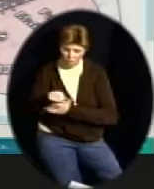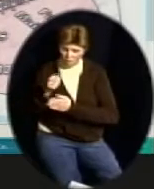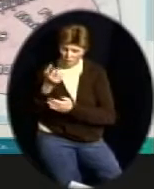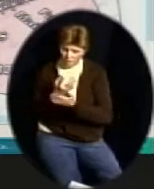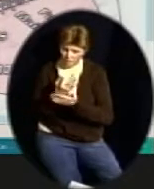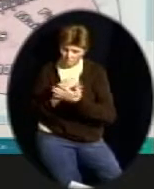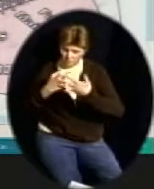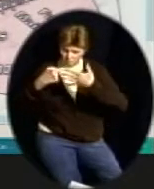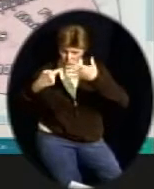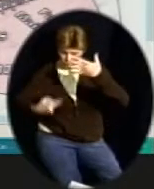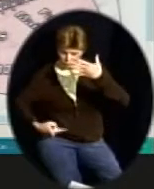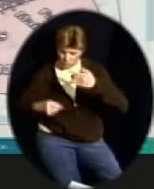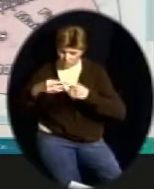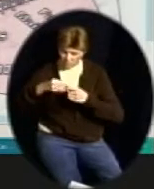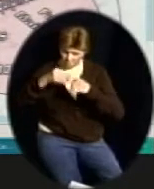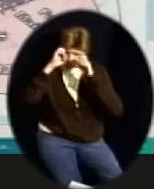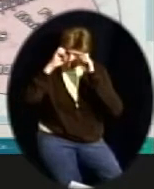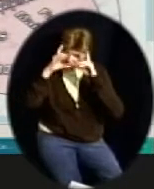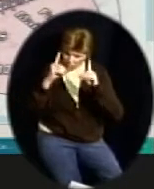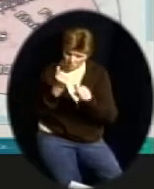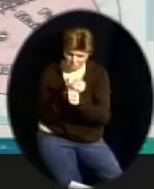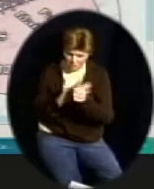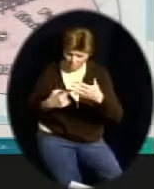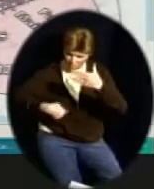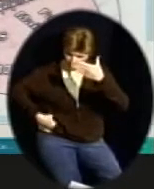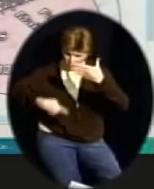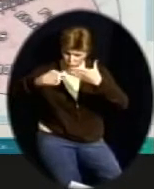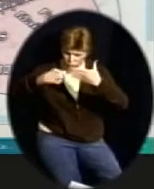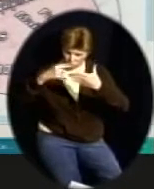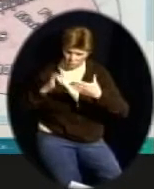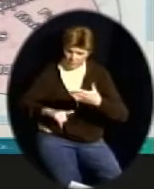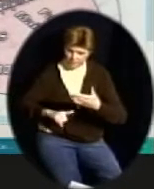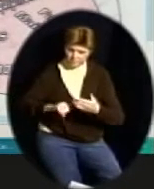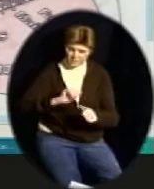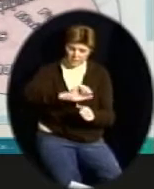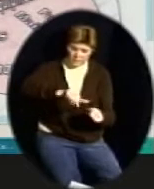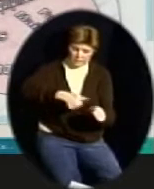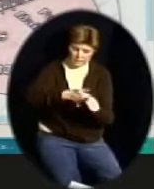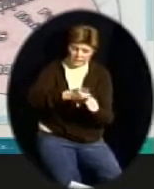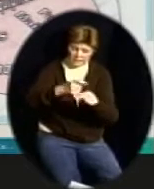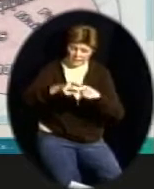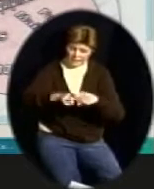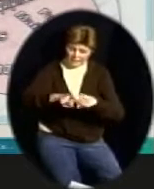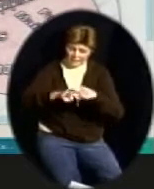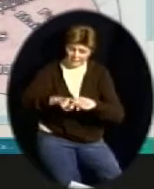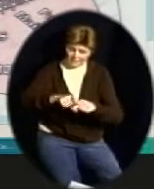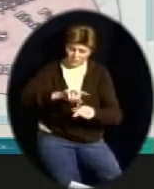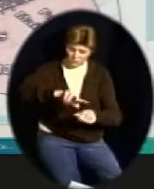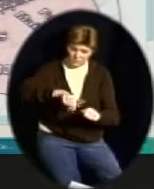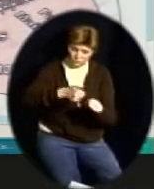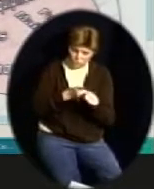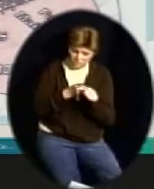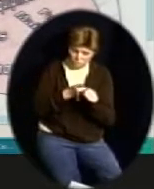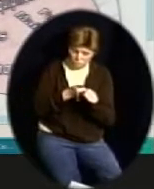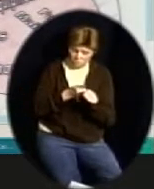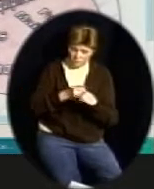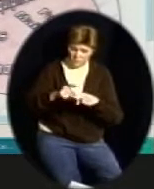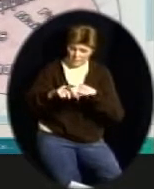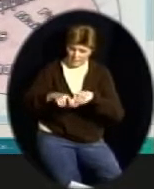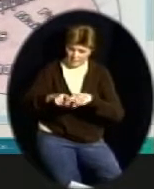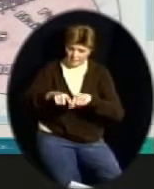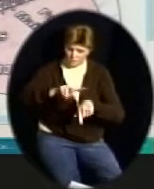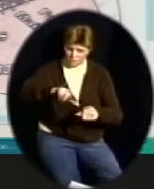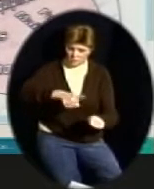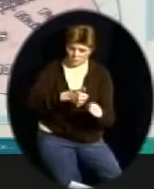one of the large ones is contingency reserve. The contingency reserve is the only one that has statutory authority